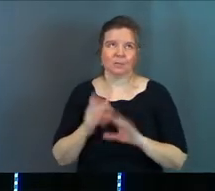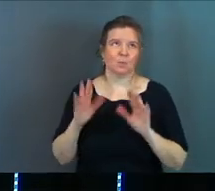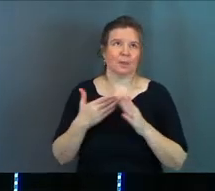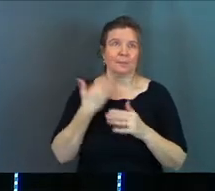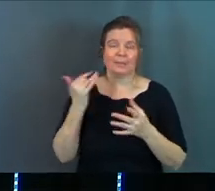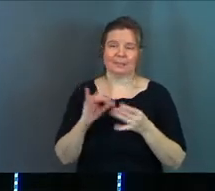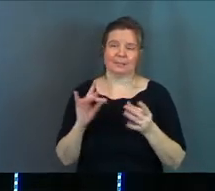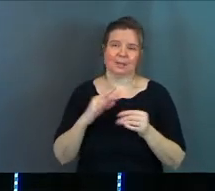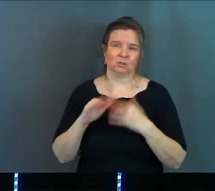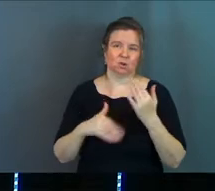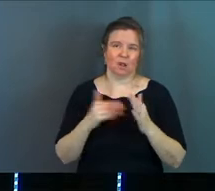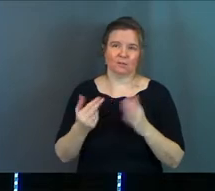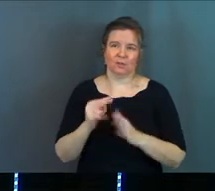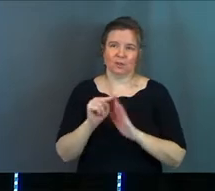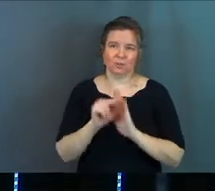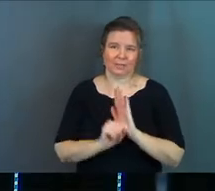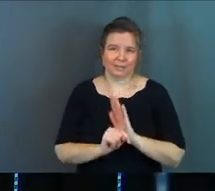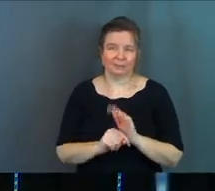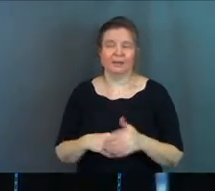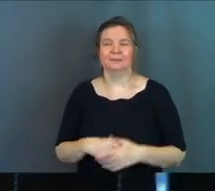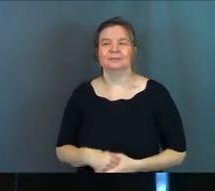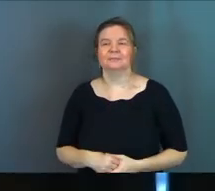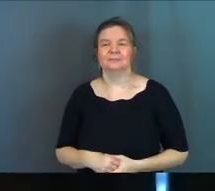one of the best passages in all the New Testament.